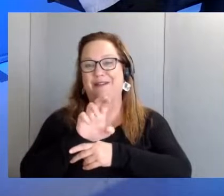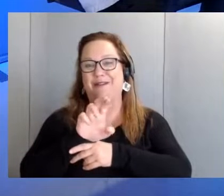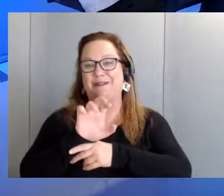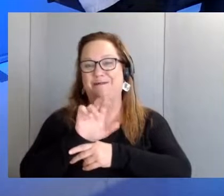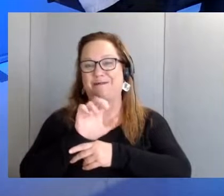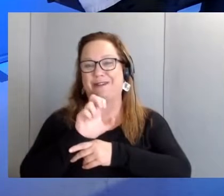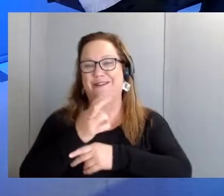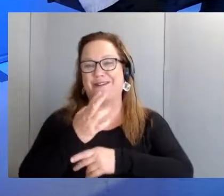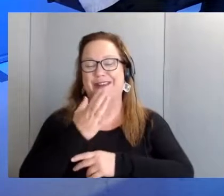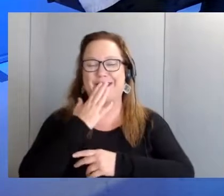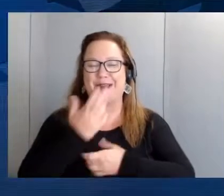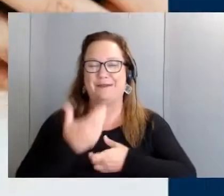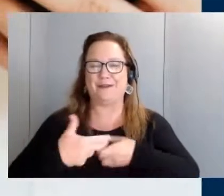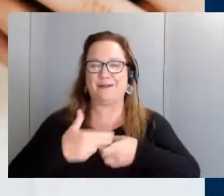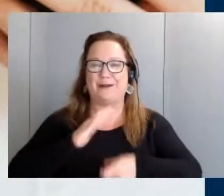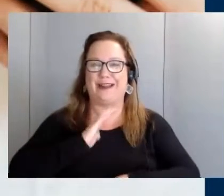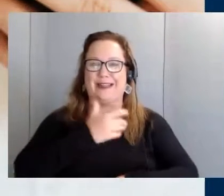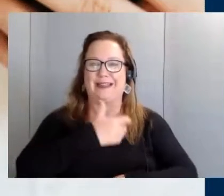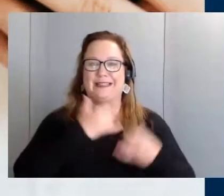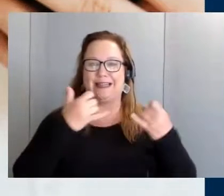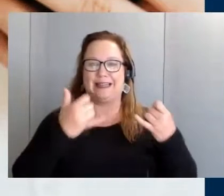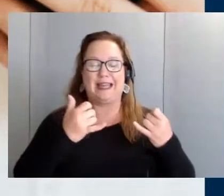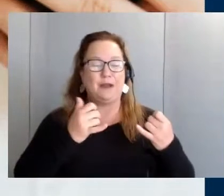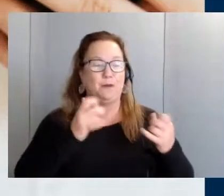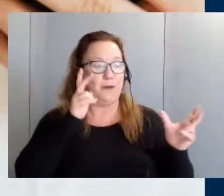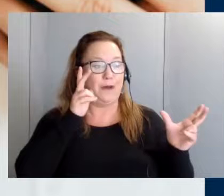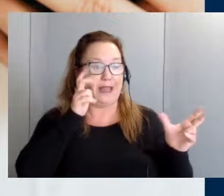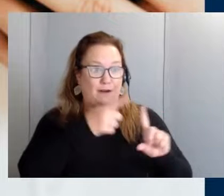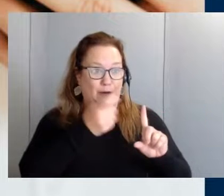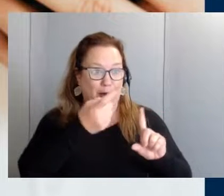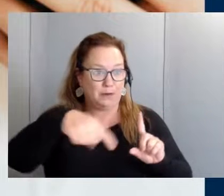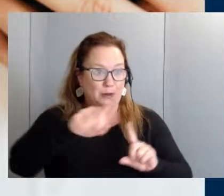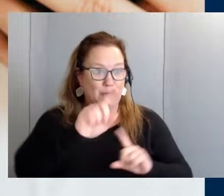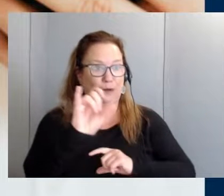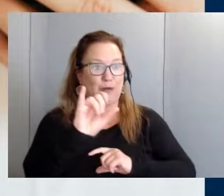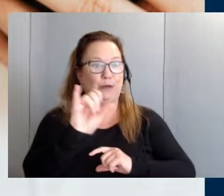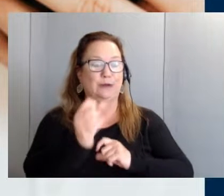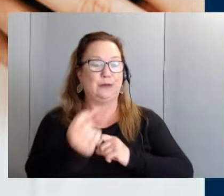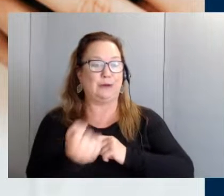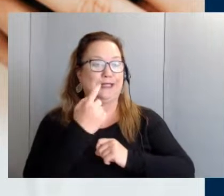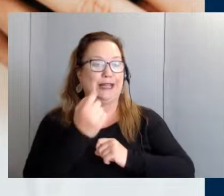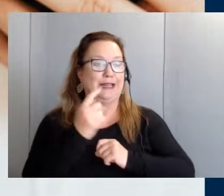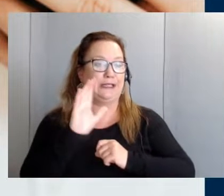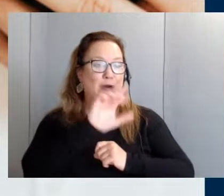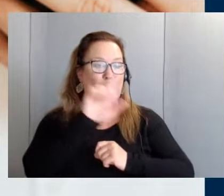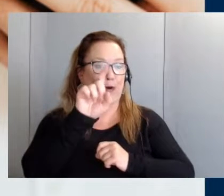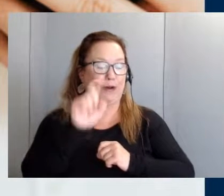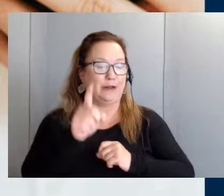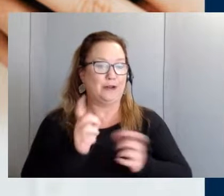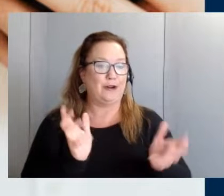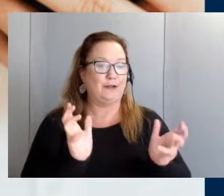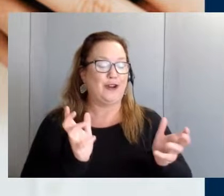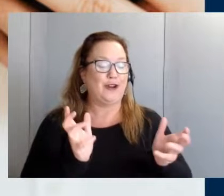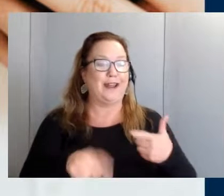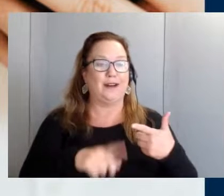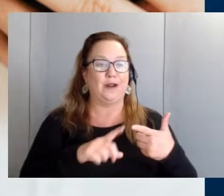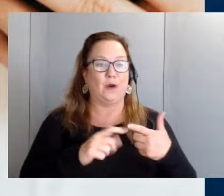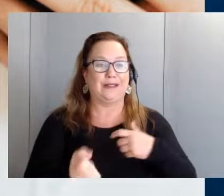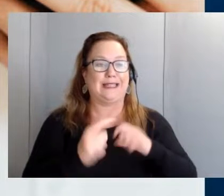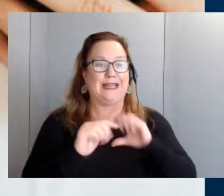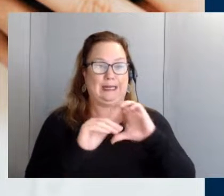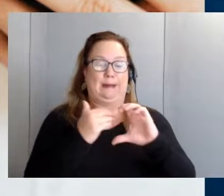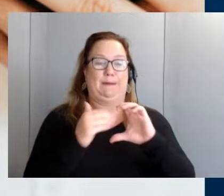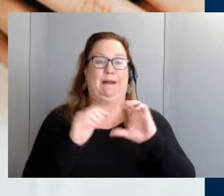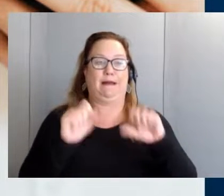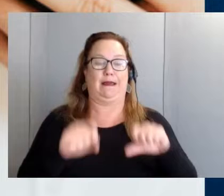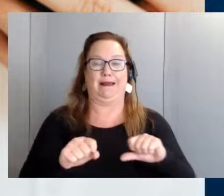with us. And of course, we always want to hear from you, so please make sure to get your questions sent into us on your chat thread, or you can send those via email. The links